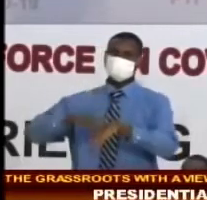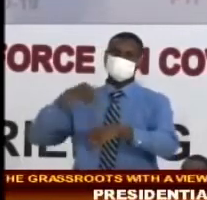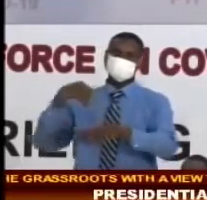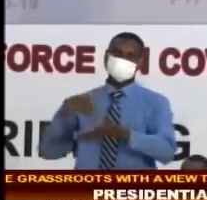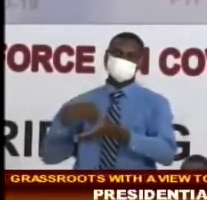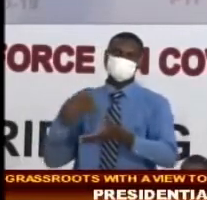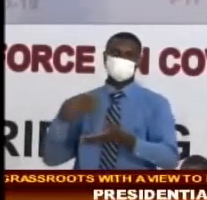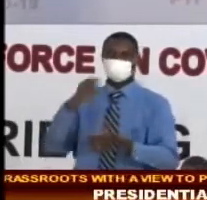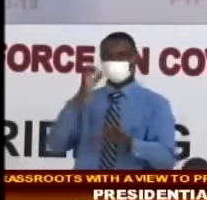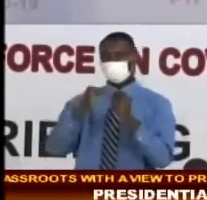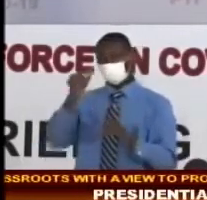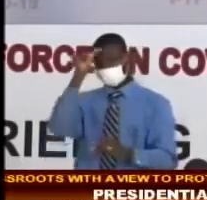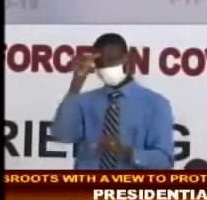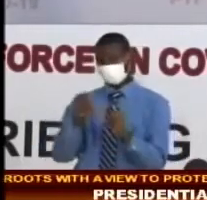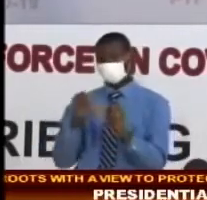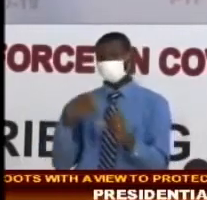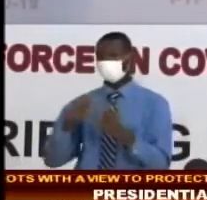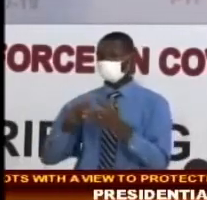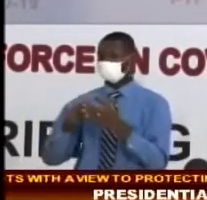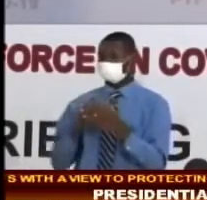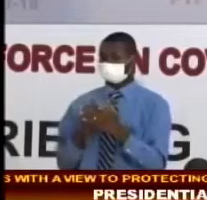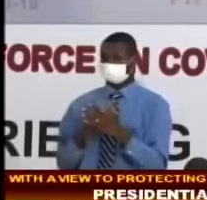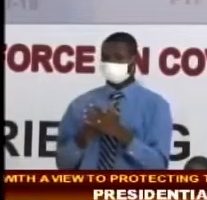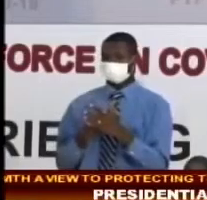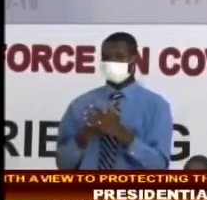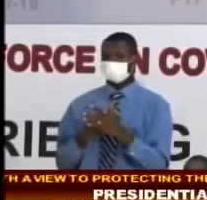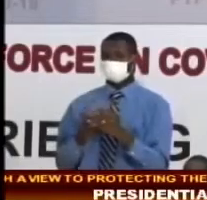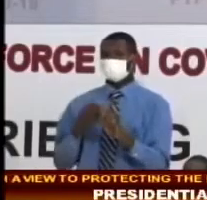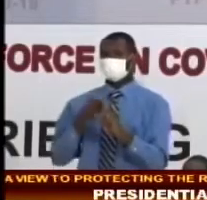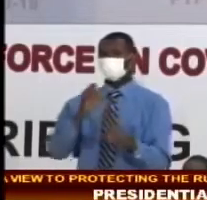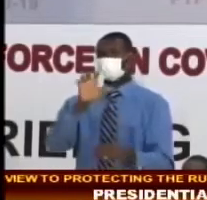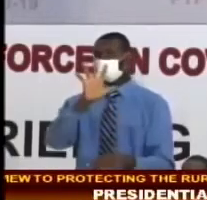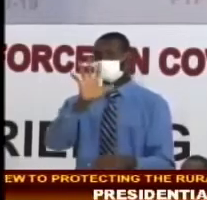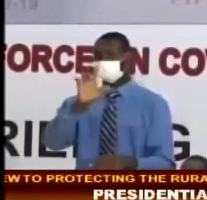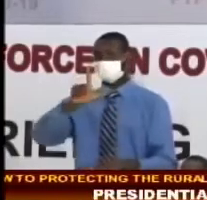that we started from just about 5 laboratories,